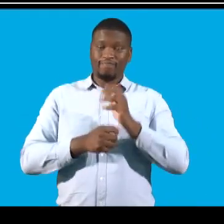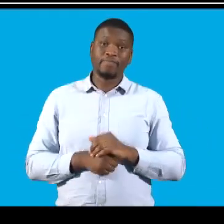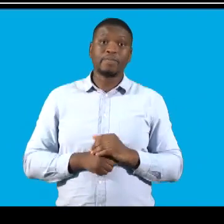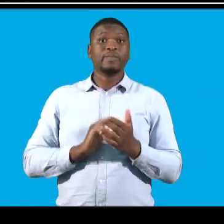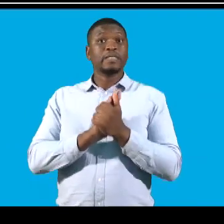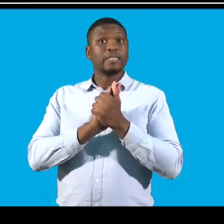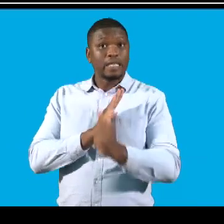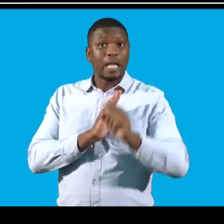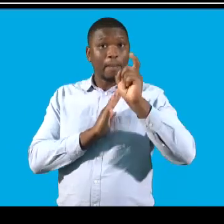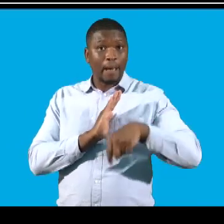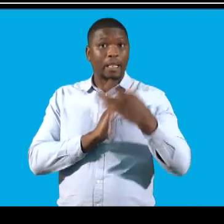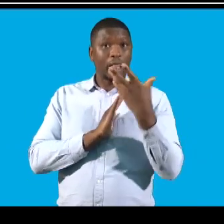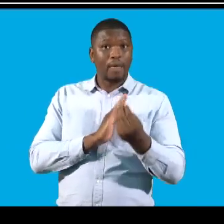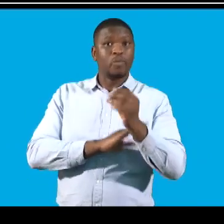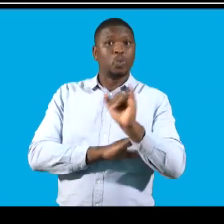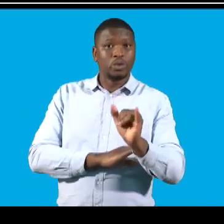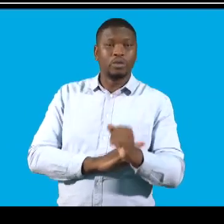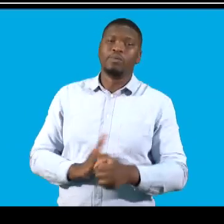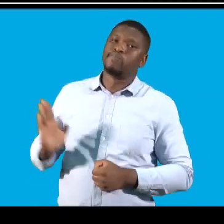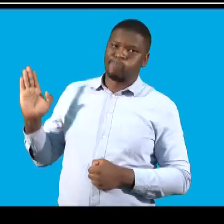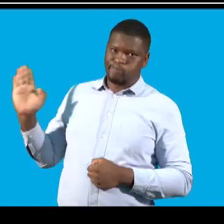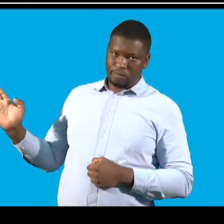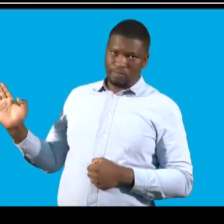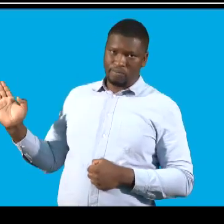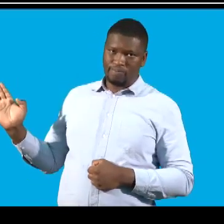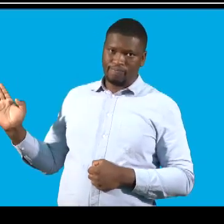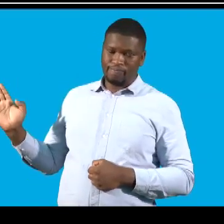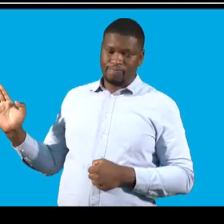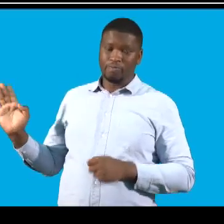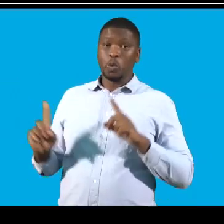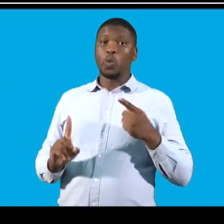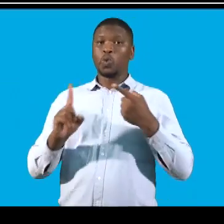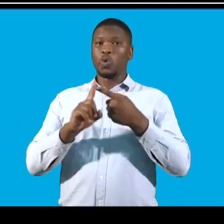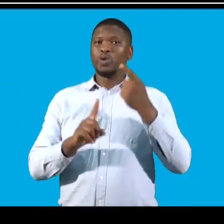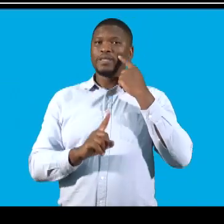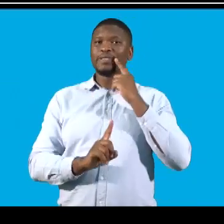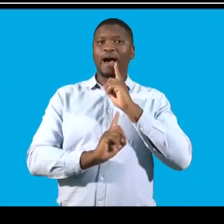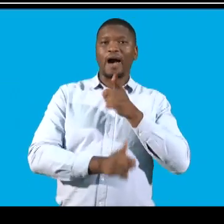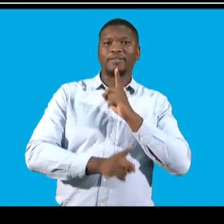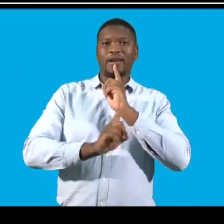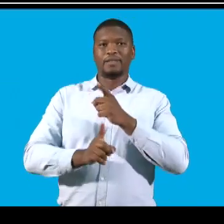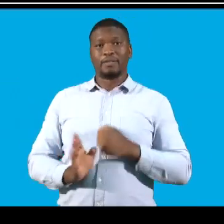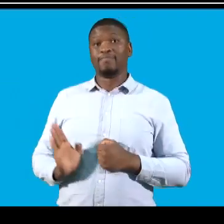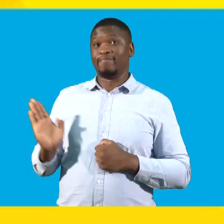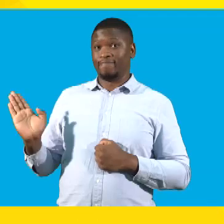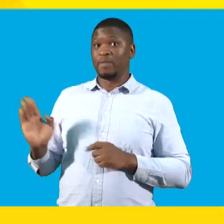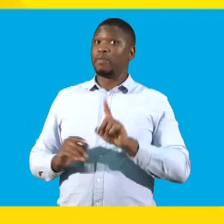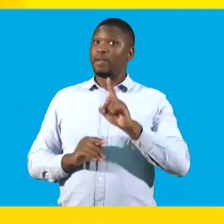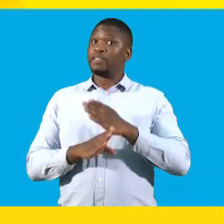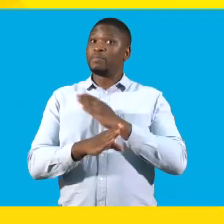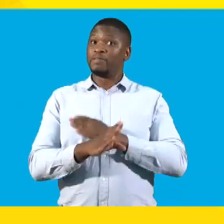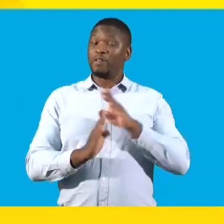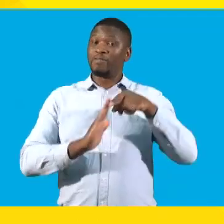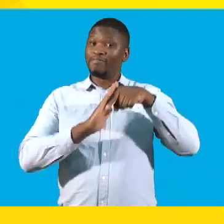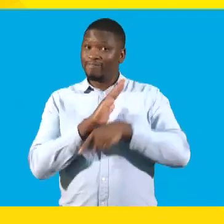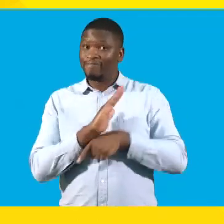the competencies that you will need in order to answer and respond to the questions of the paper.